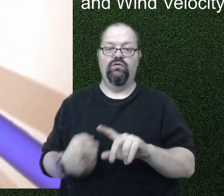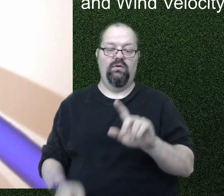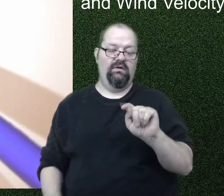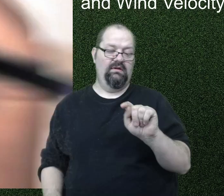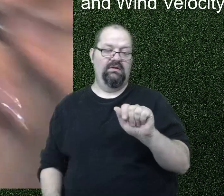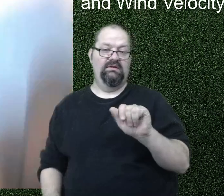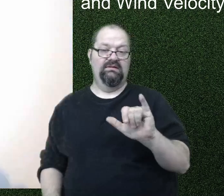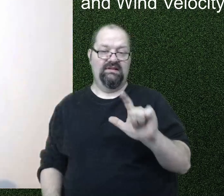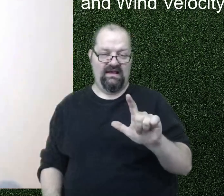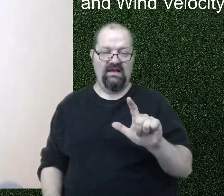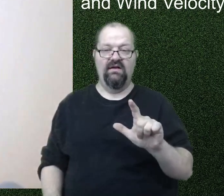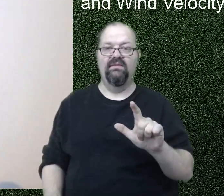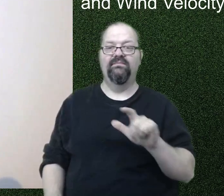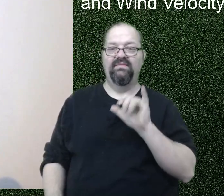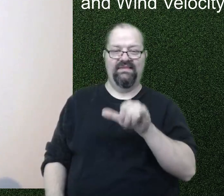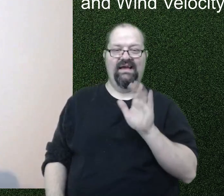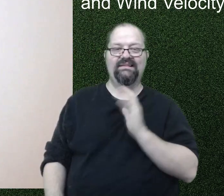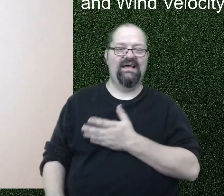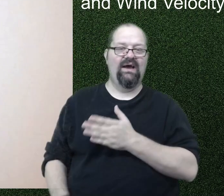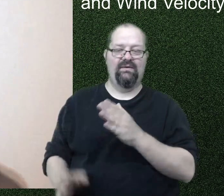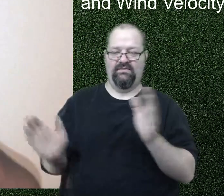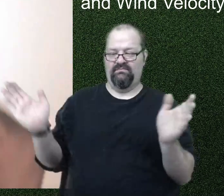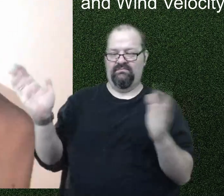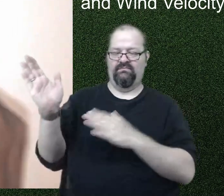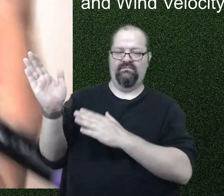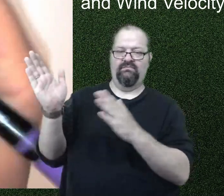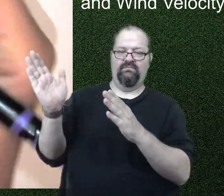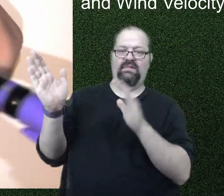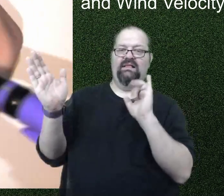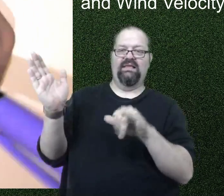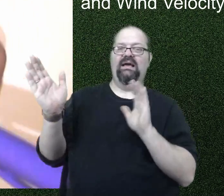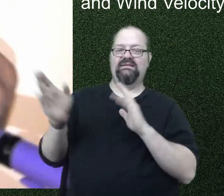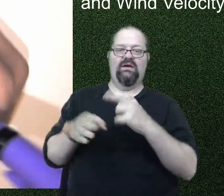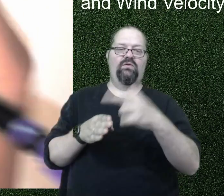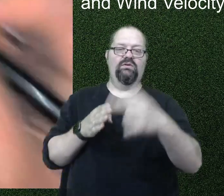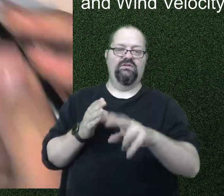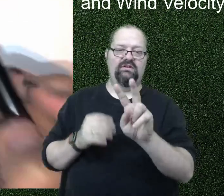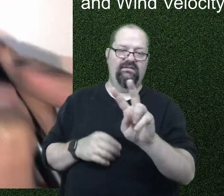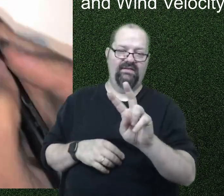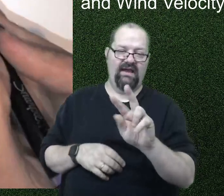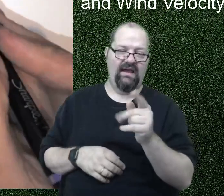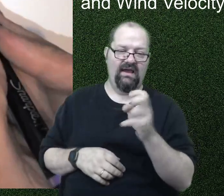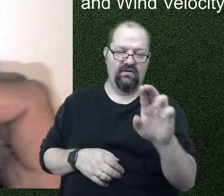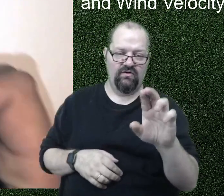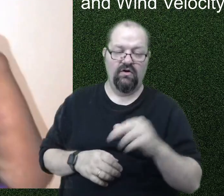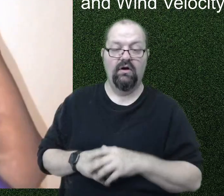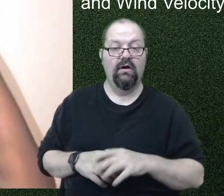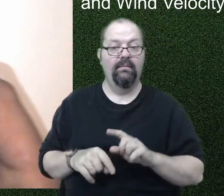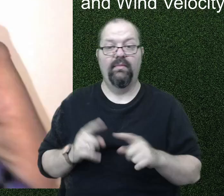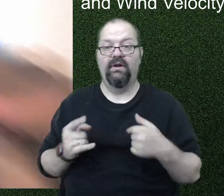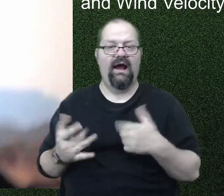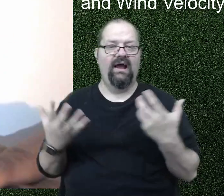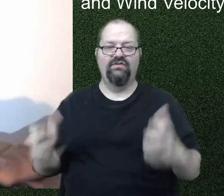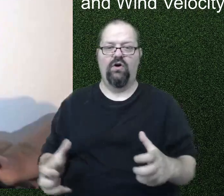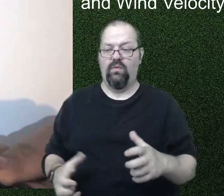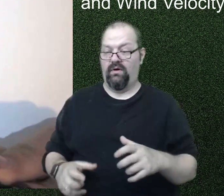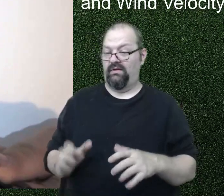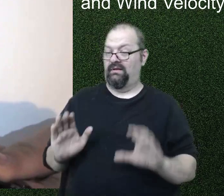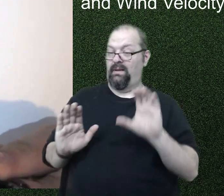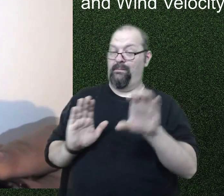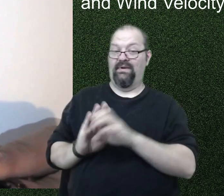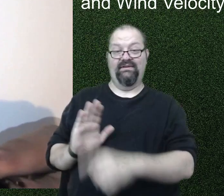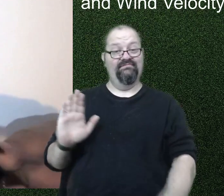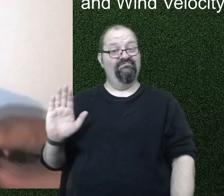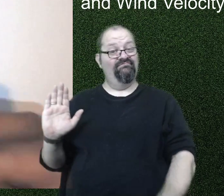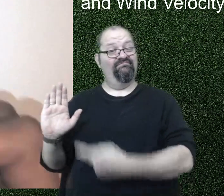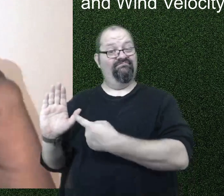that's the one. That's the vector. That's my answer, that right there. But I don't want just this picture of the